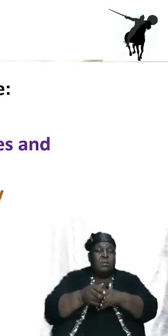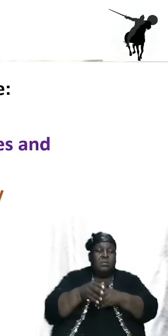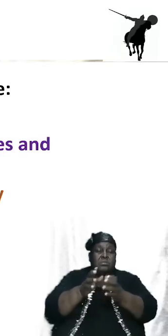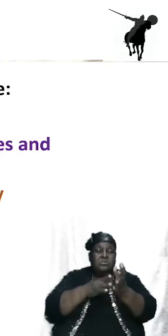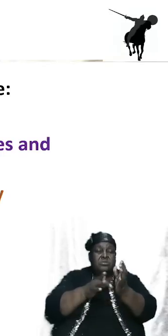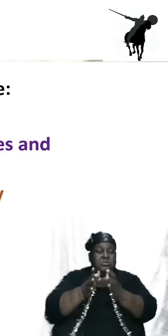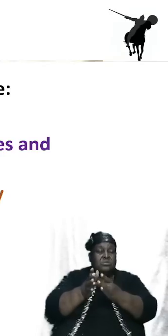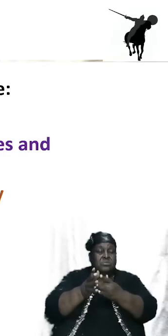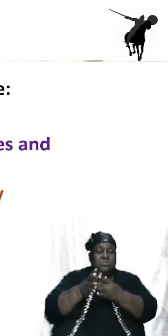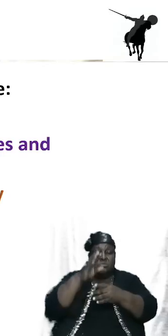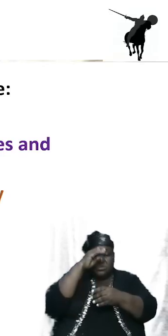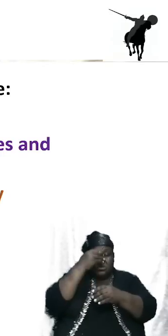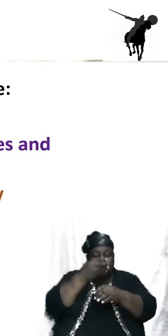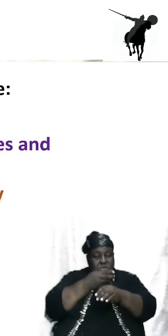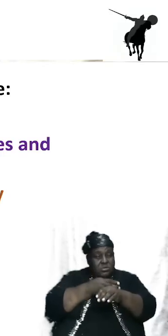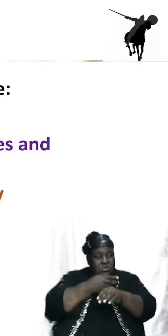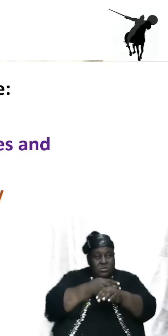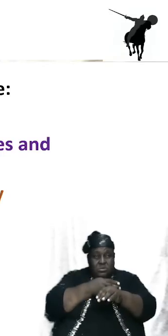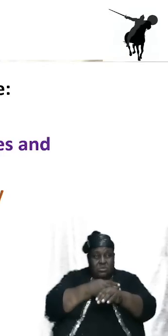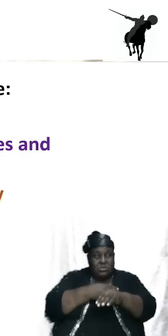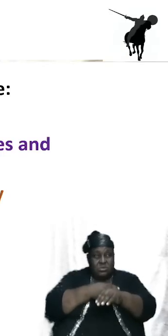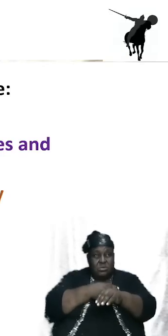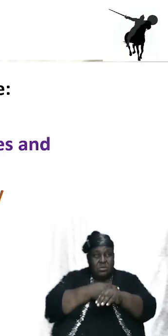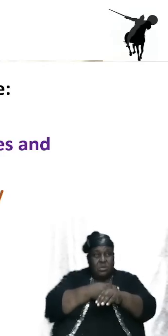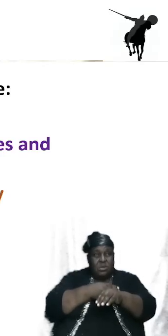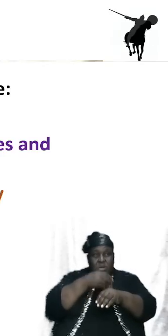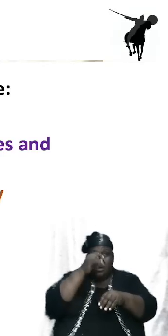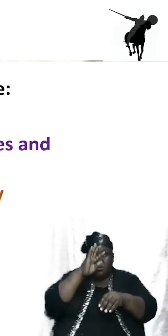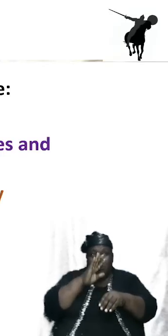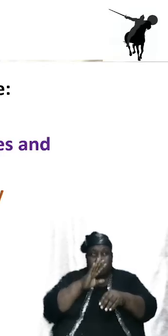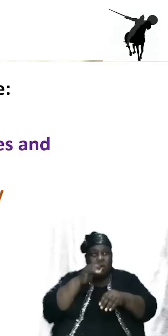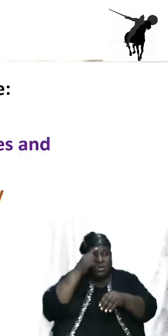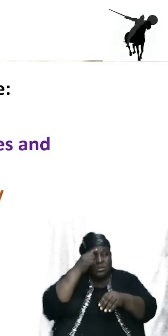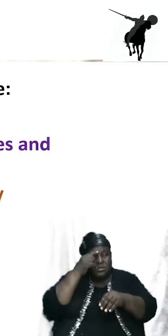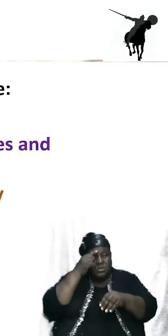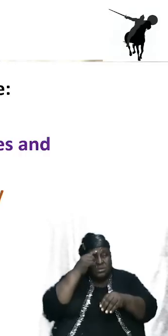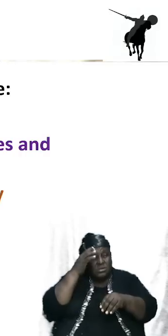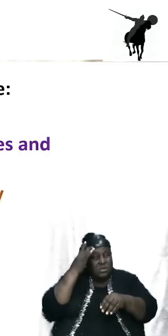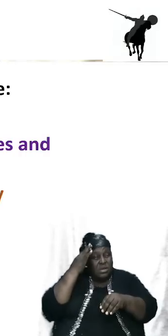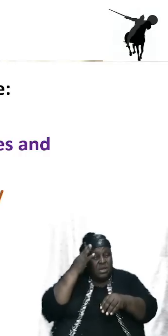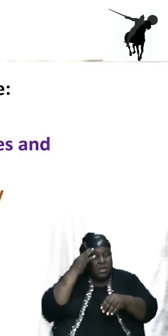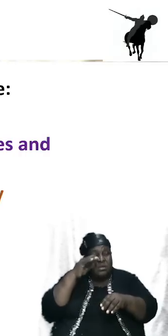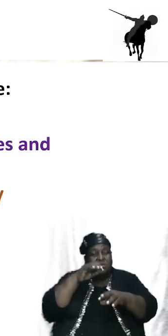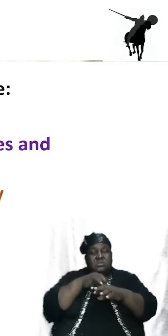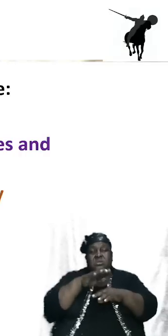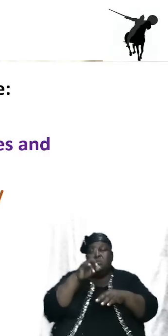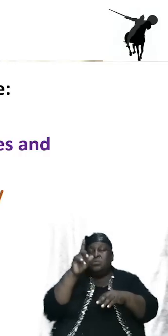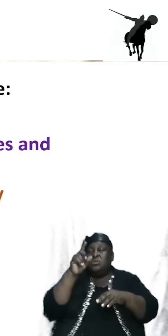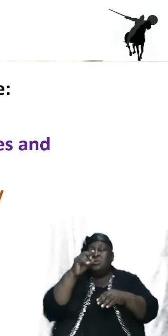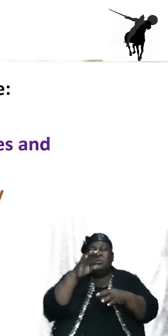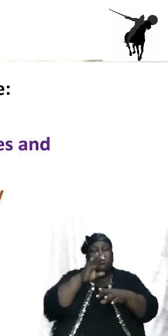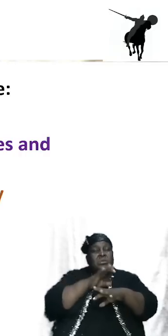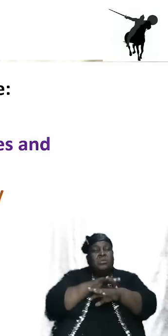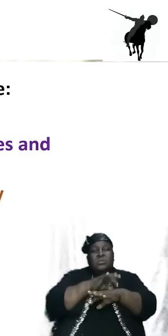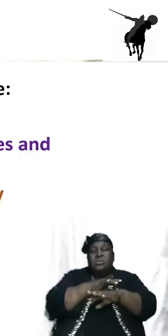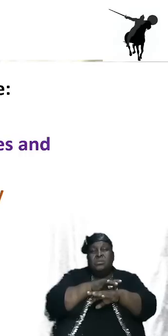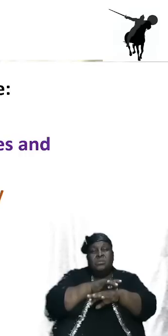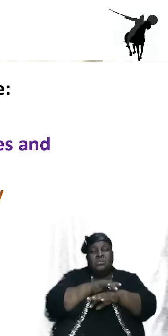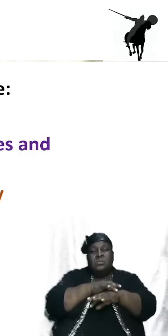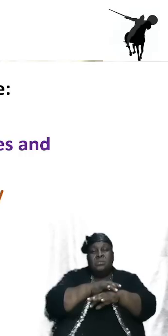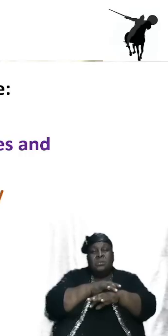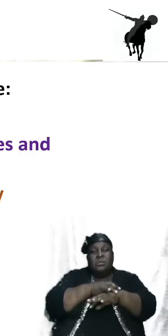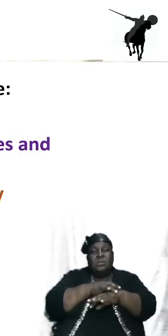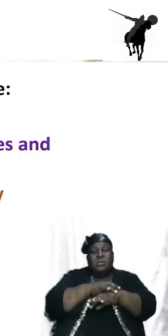Son, and the devil was also his Son. And God decided to send one to earth, amen, which is Jesus, and the devil was upset over it. And they believe